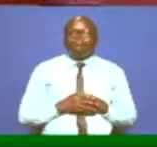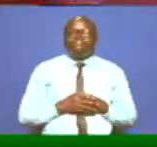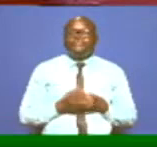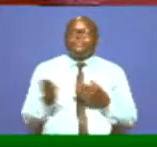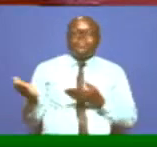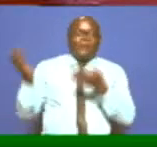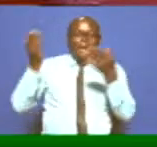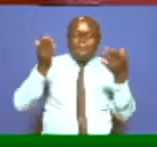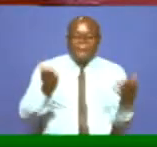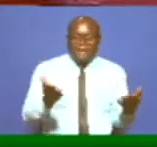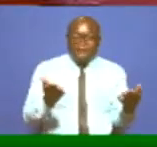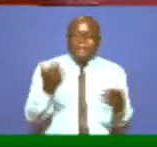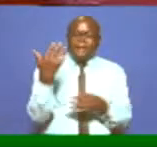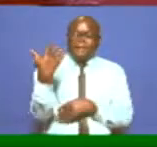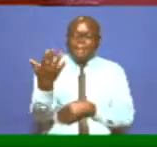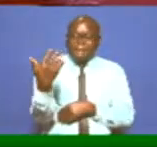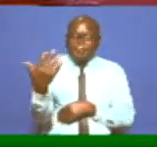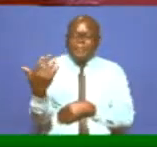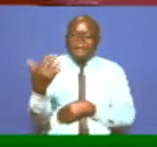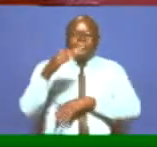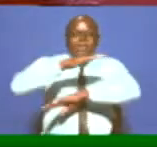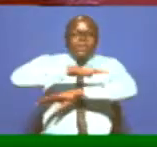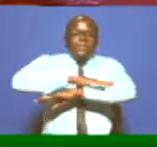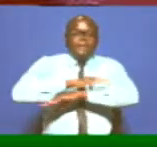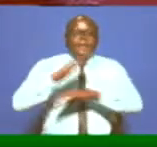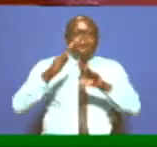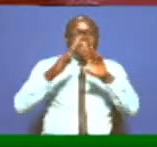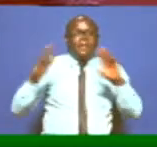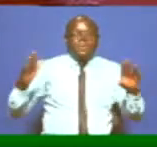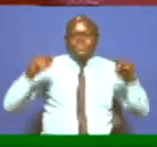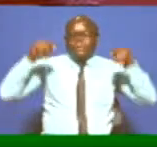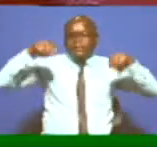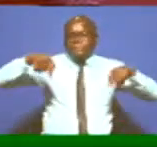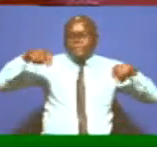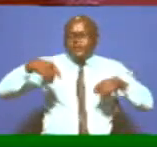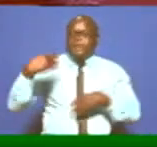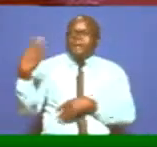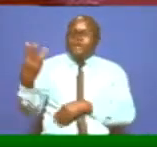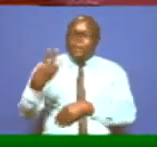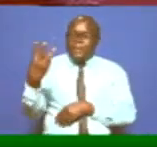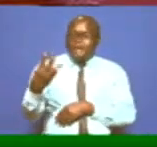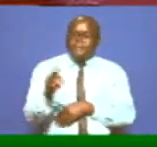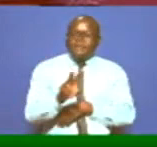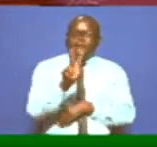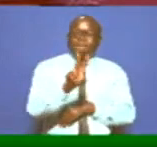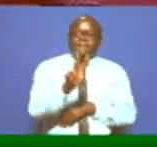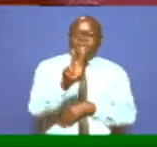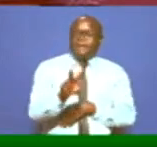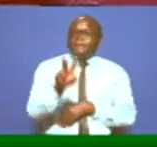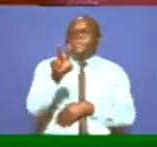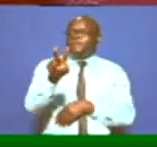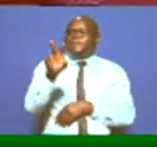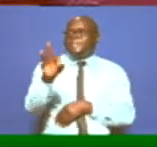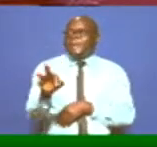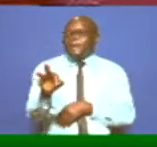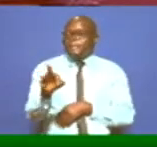The following paper on the table of the House. Today, Wednesday, February 23rd, 2022, morning sitting. Report